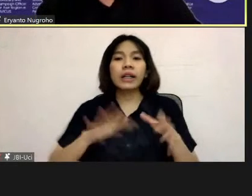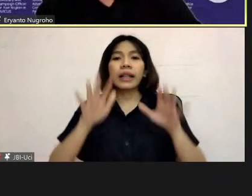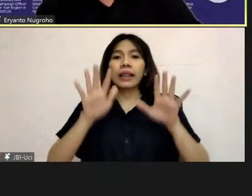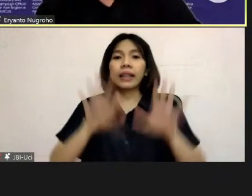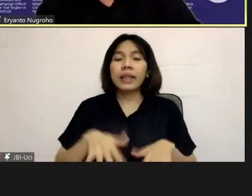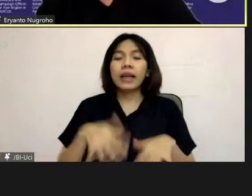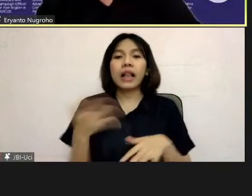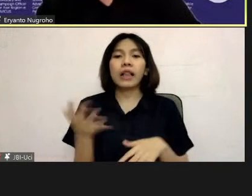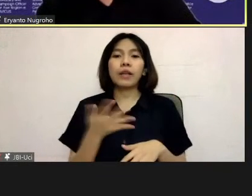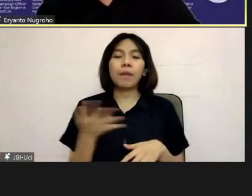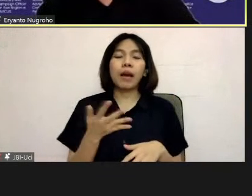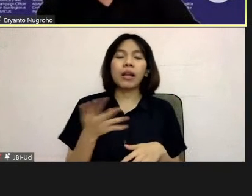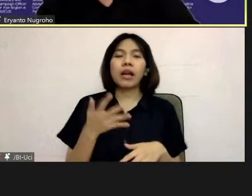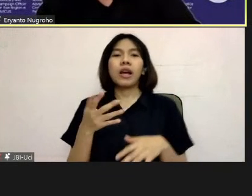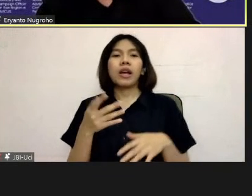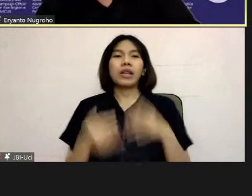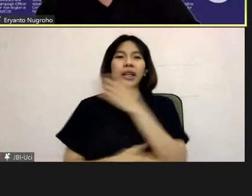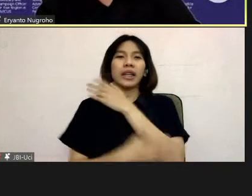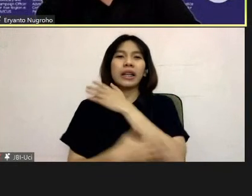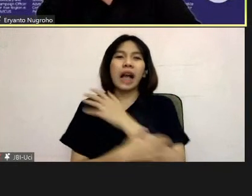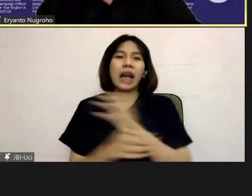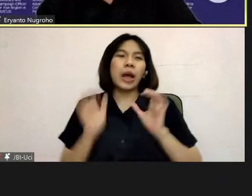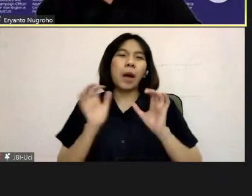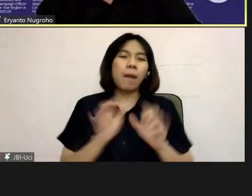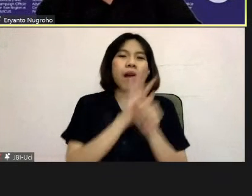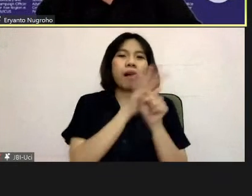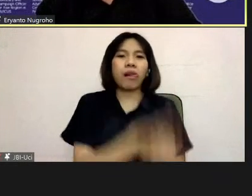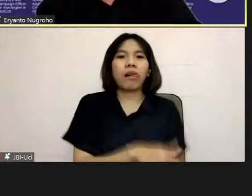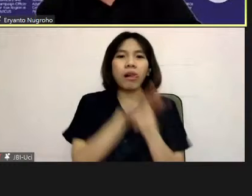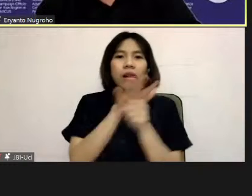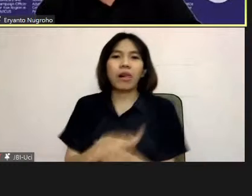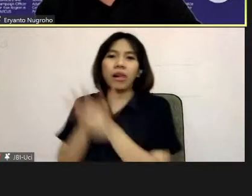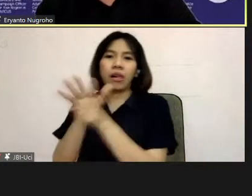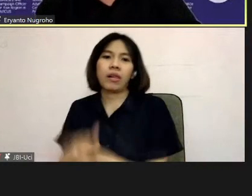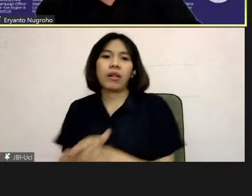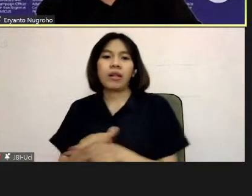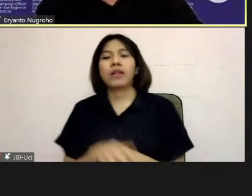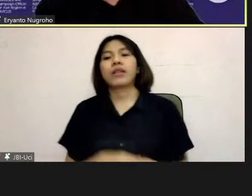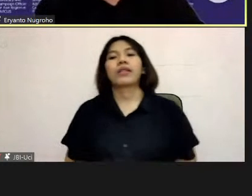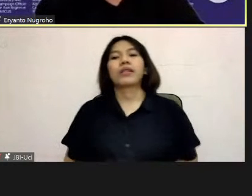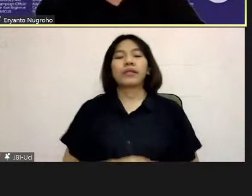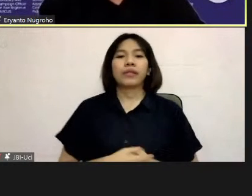having repressed civic space. And there are many other